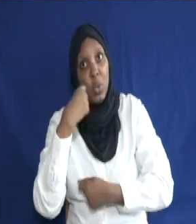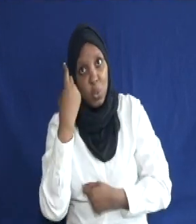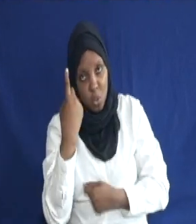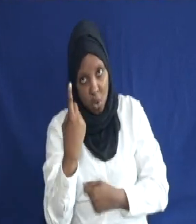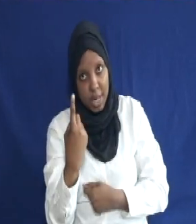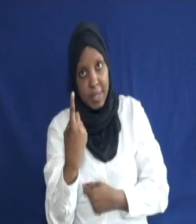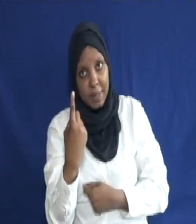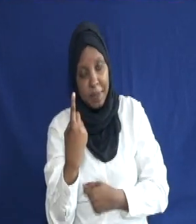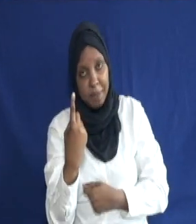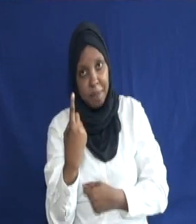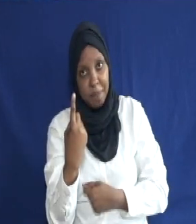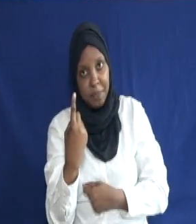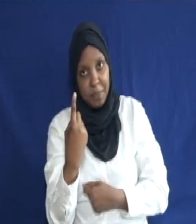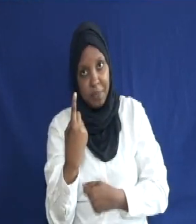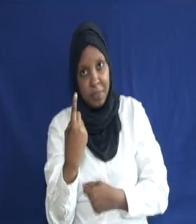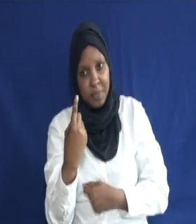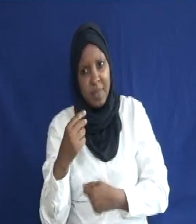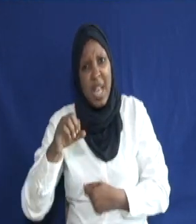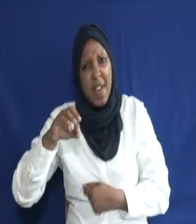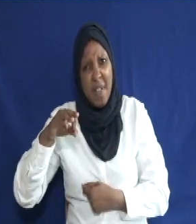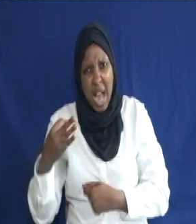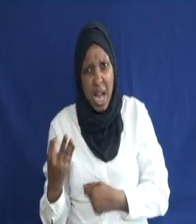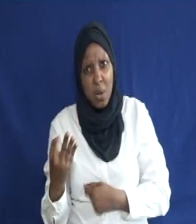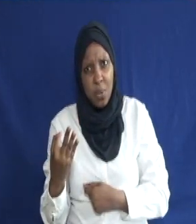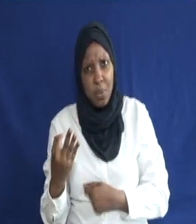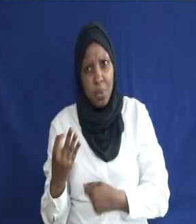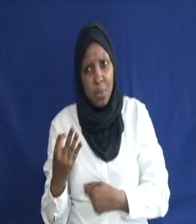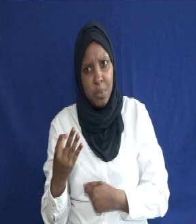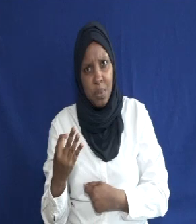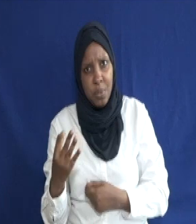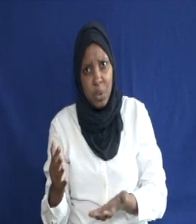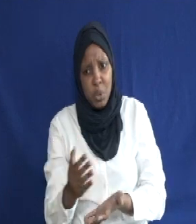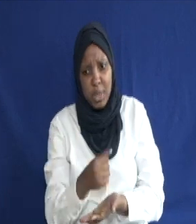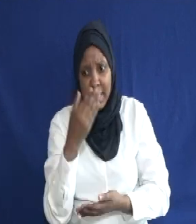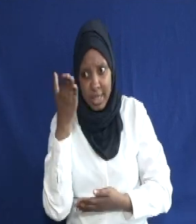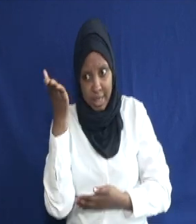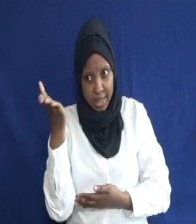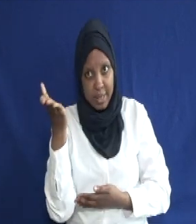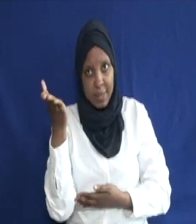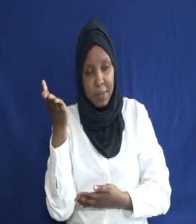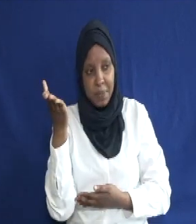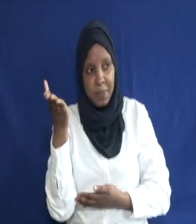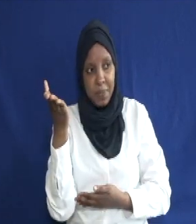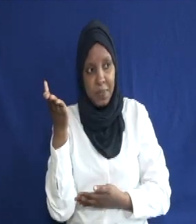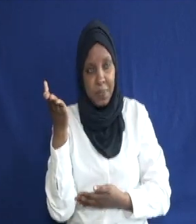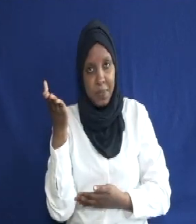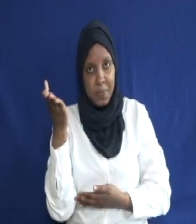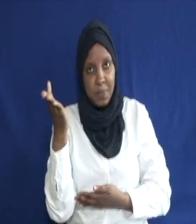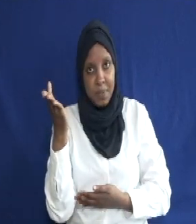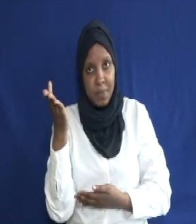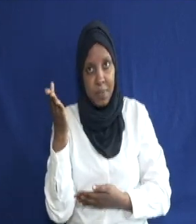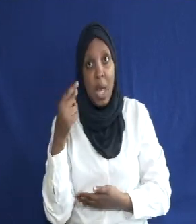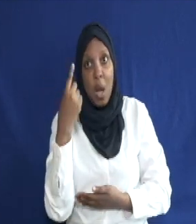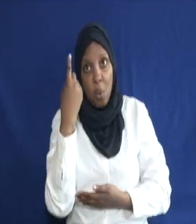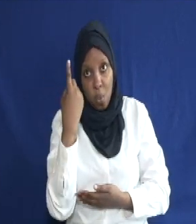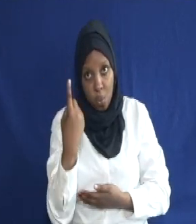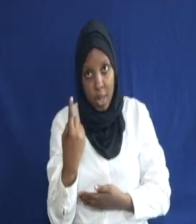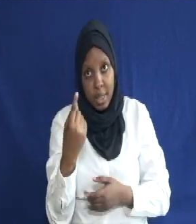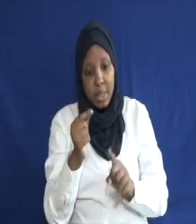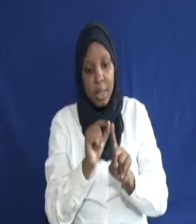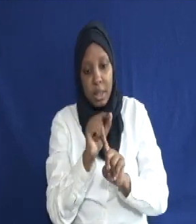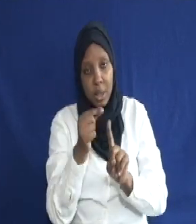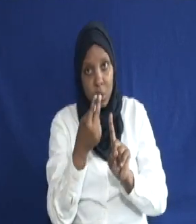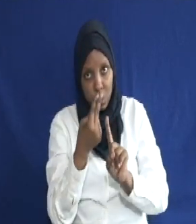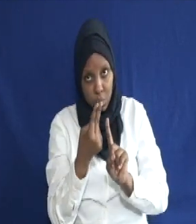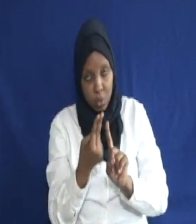to 1. How do we get it? We get 1 cube by multiplying 1 times 1